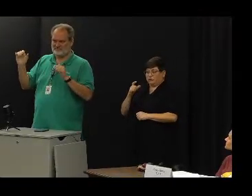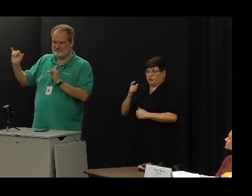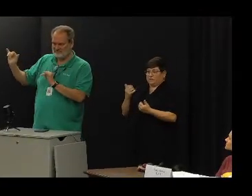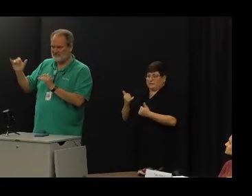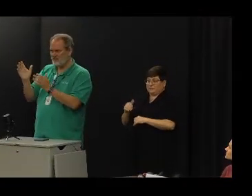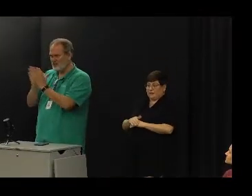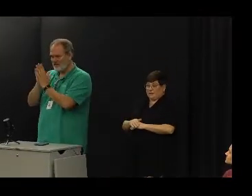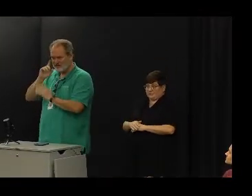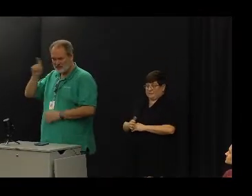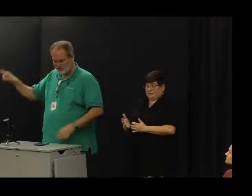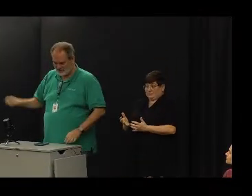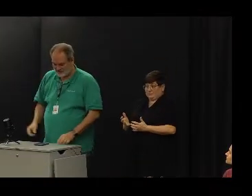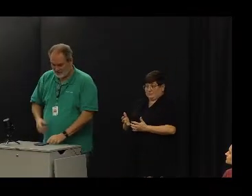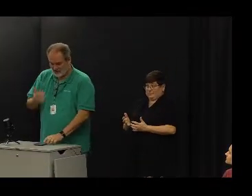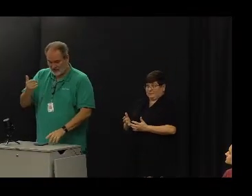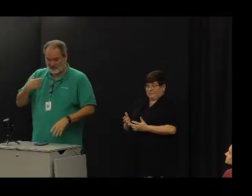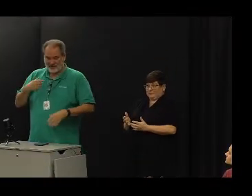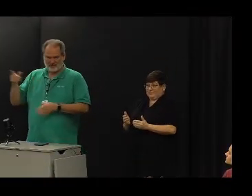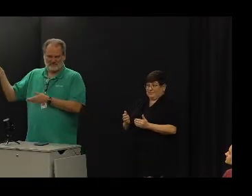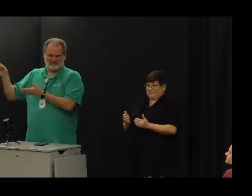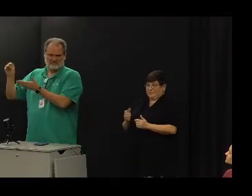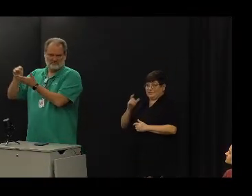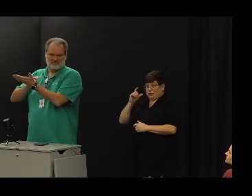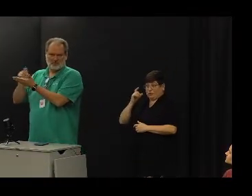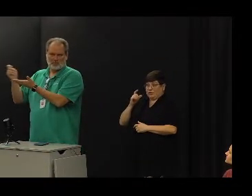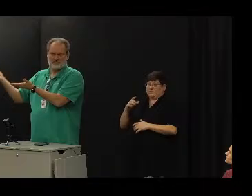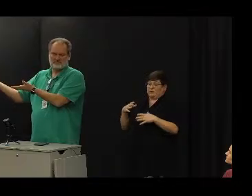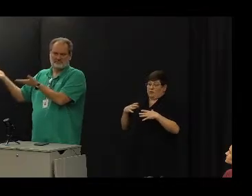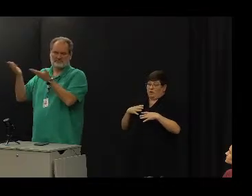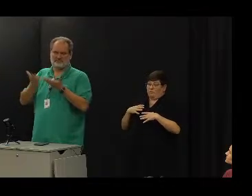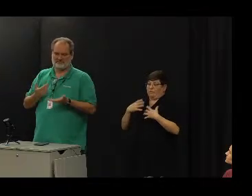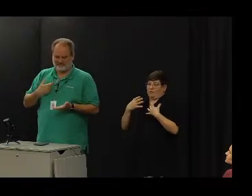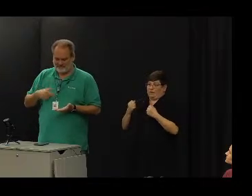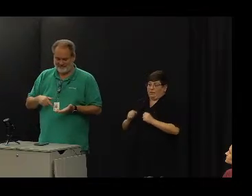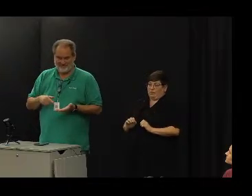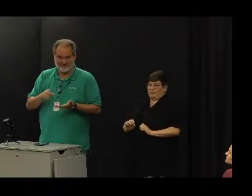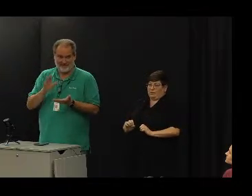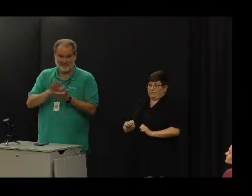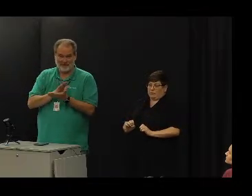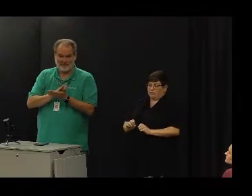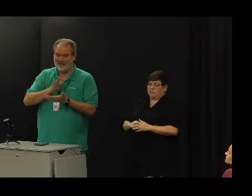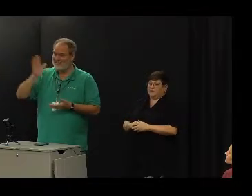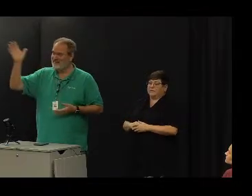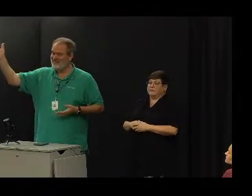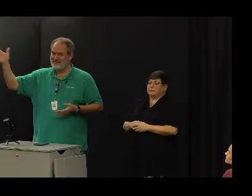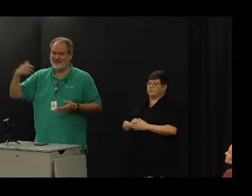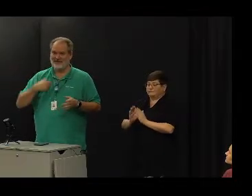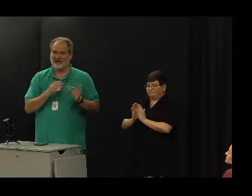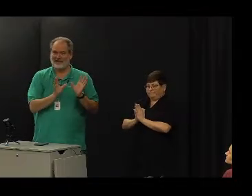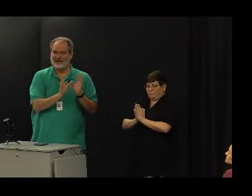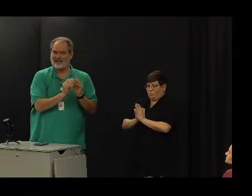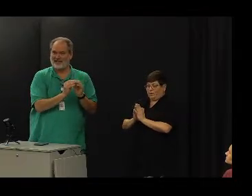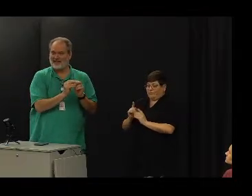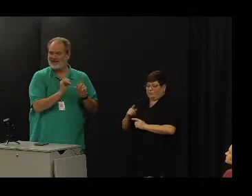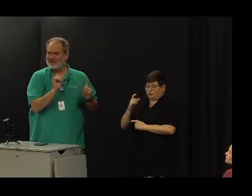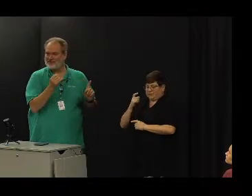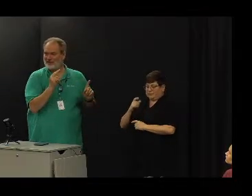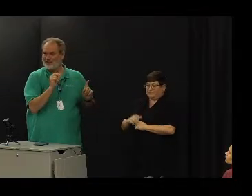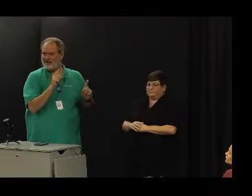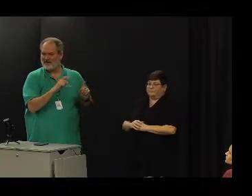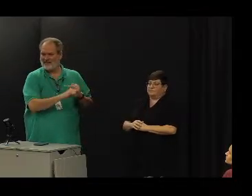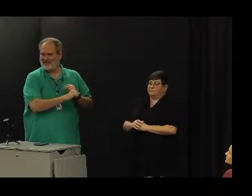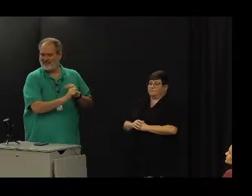evening. He's away due to health emergency, so we'll just keep him in our prayers.